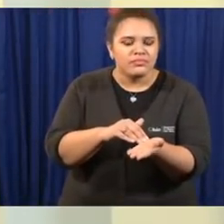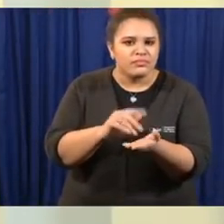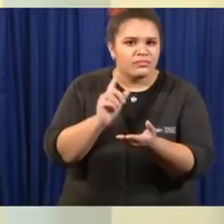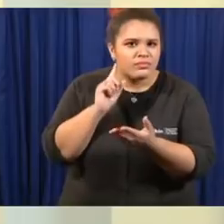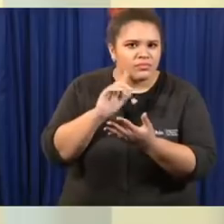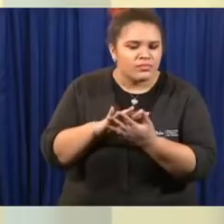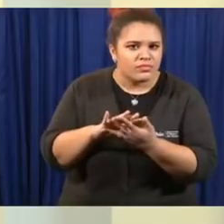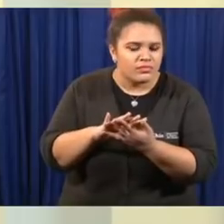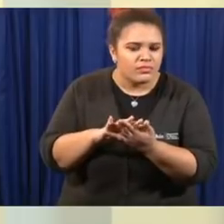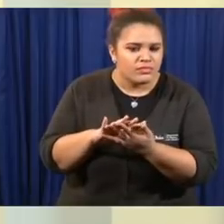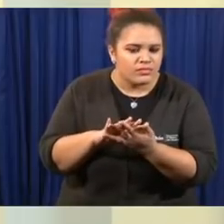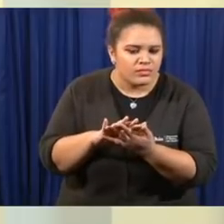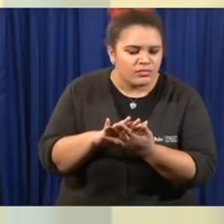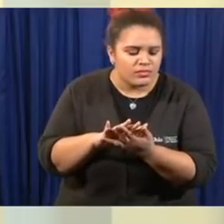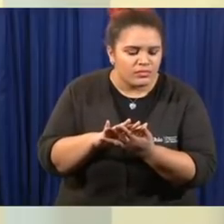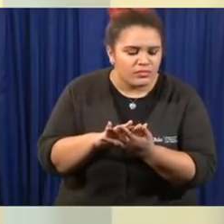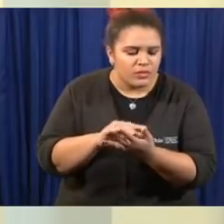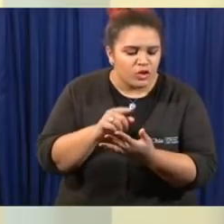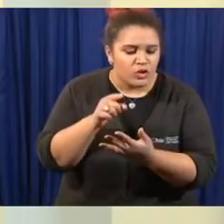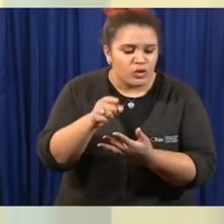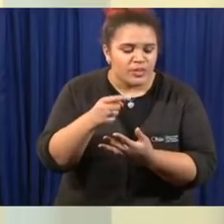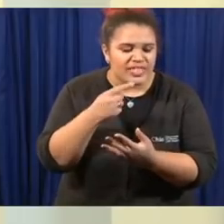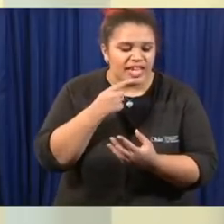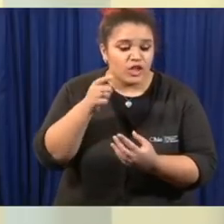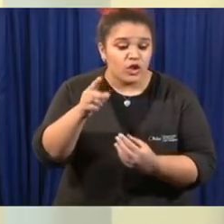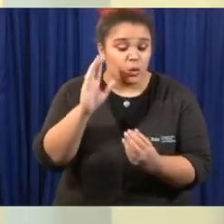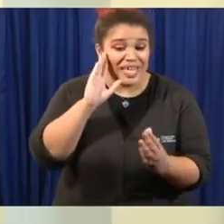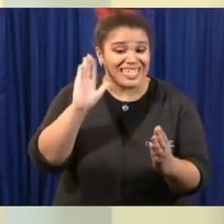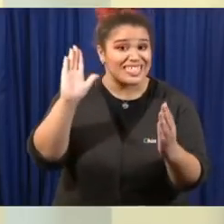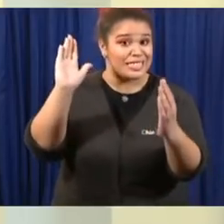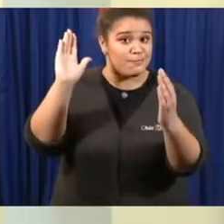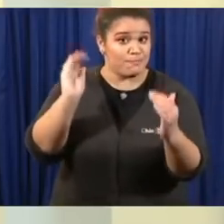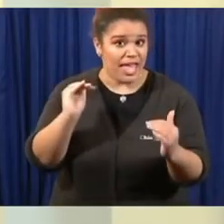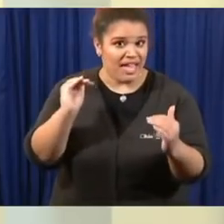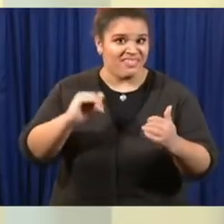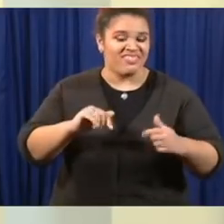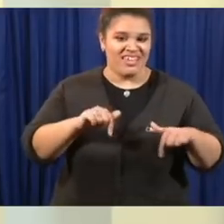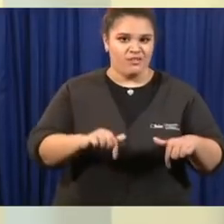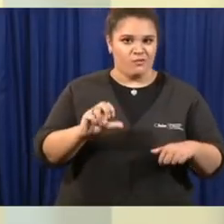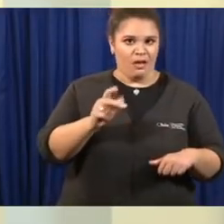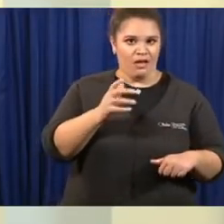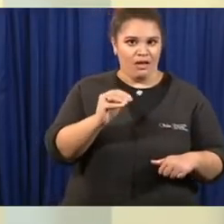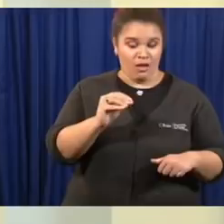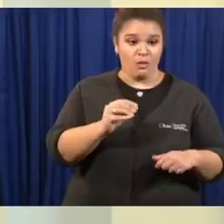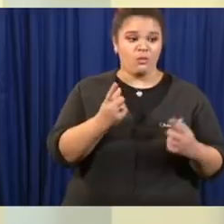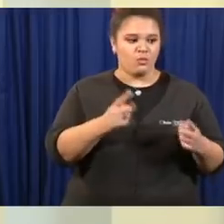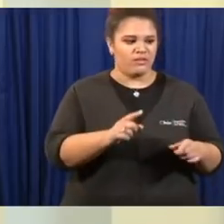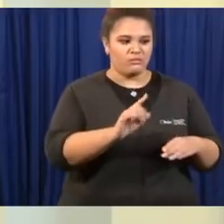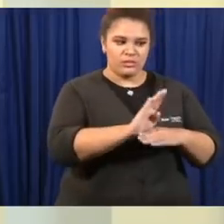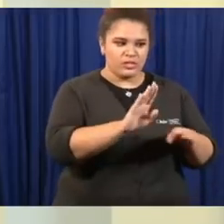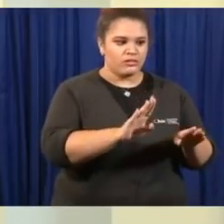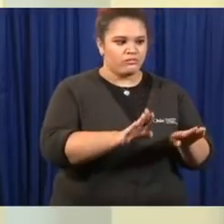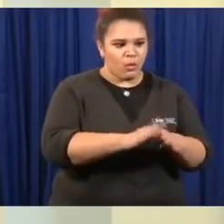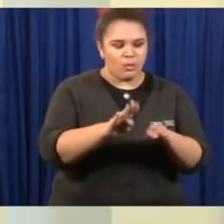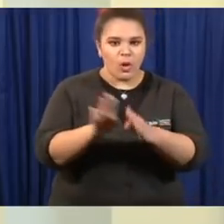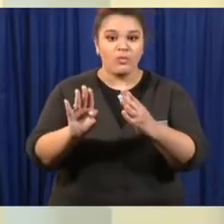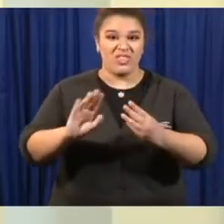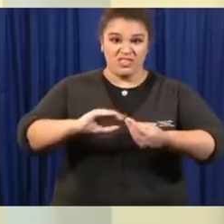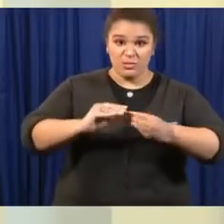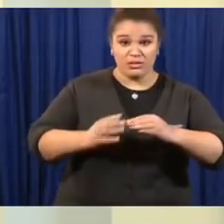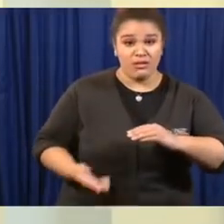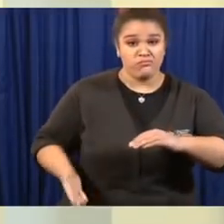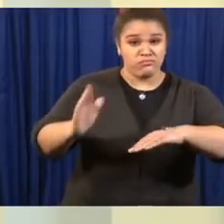talking about you expect the virus numbers to go up when Ohio reopens. Was I hearing that correctly?